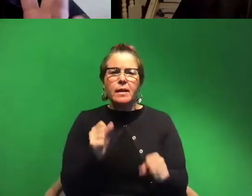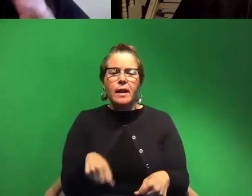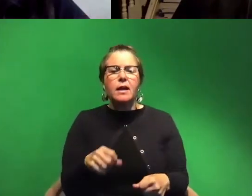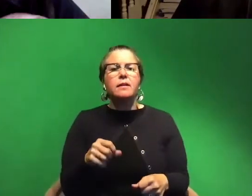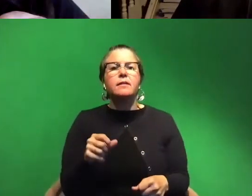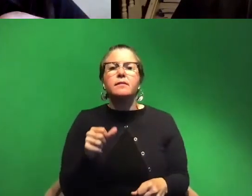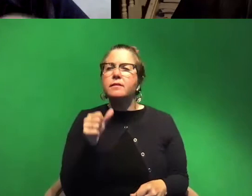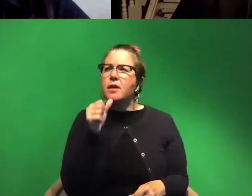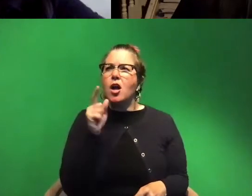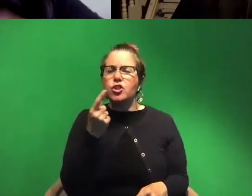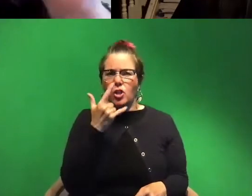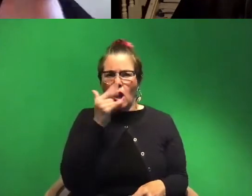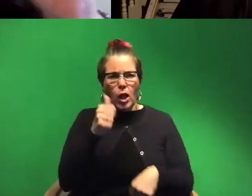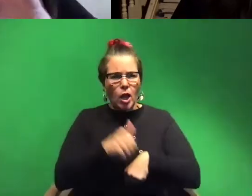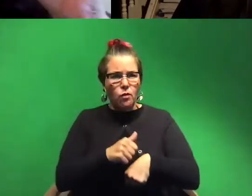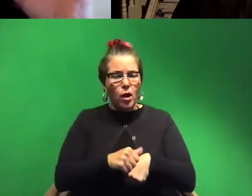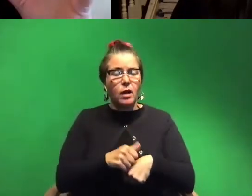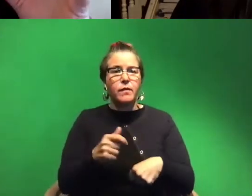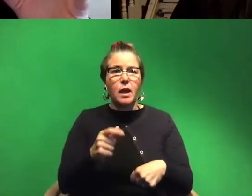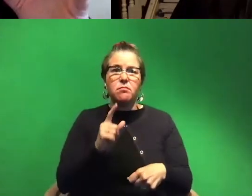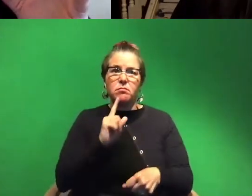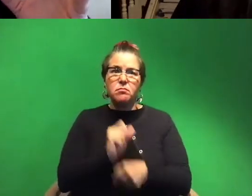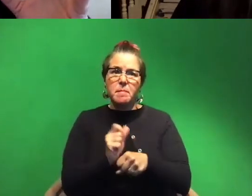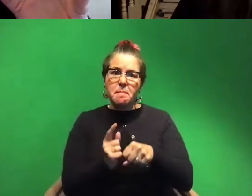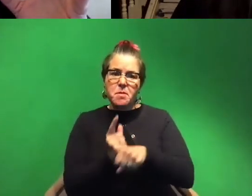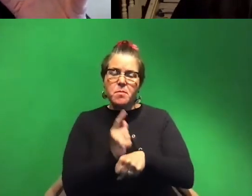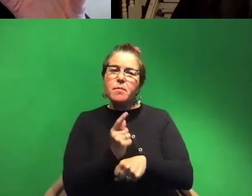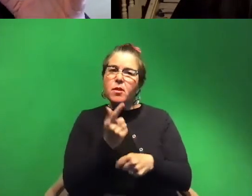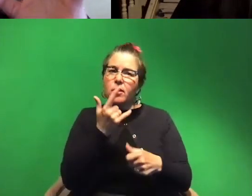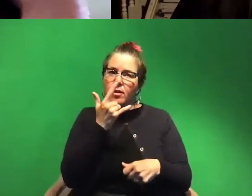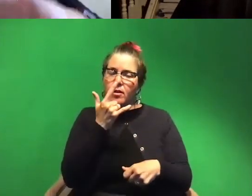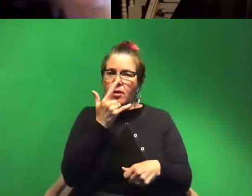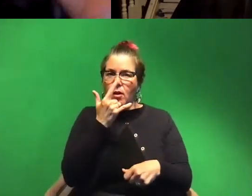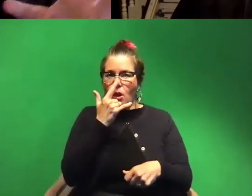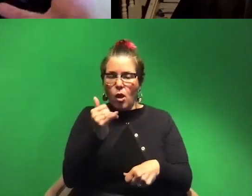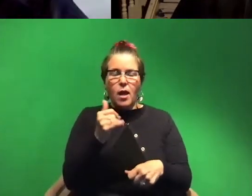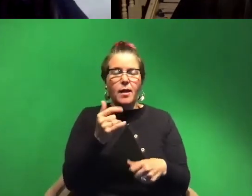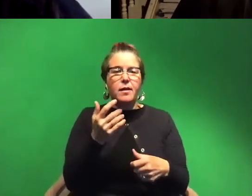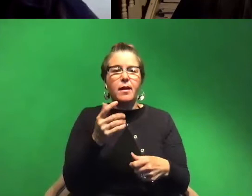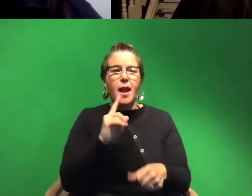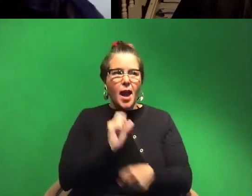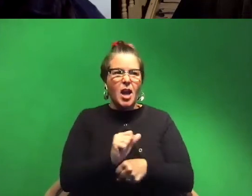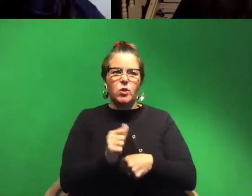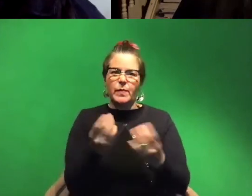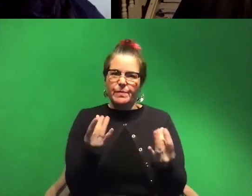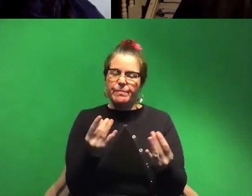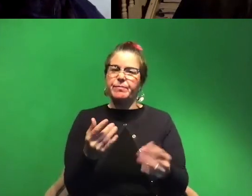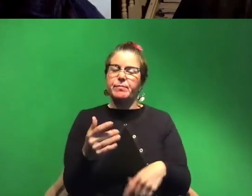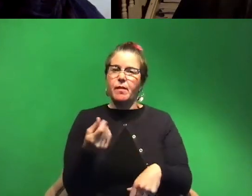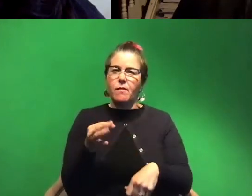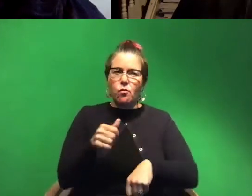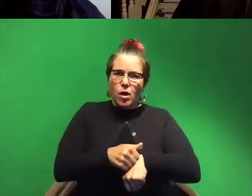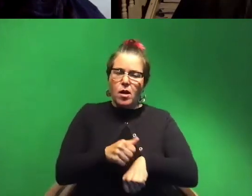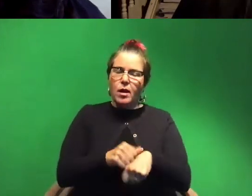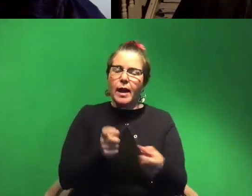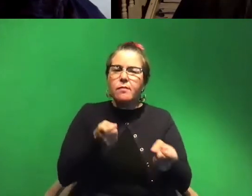they don't just look like a rock, they exude little spikes that make them look like really get the texture of a rock or various other things. And they can